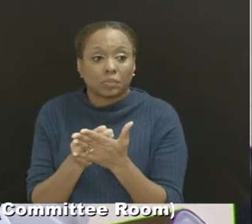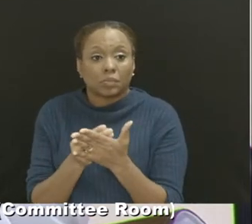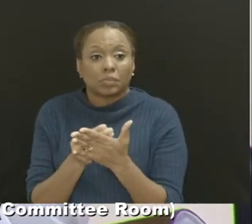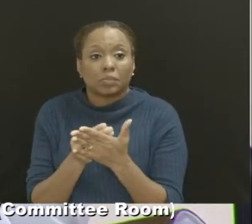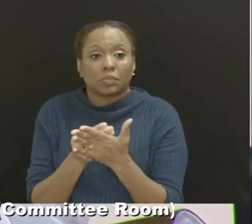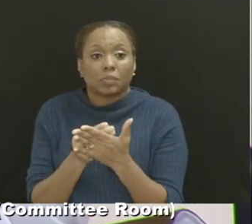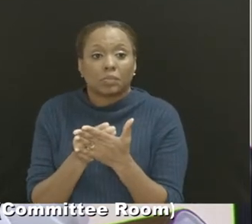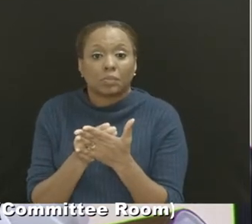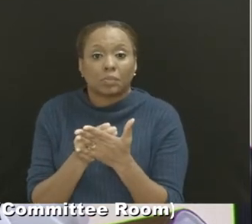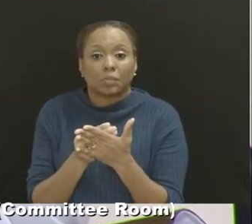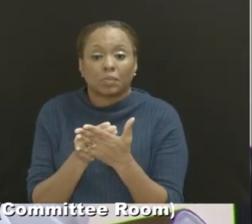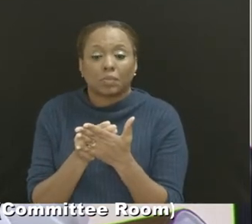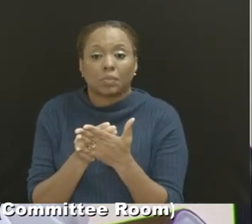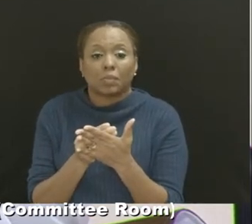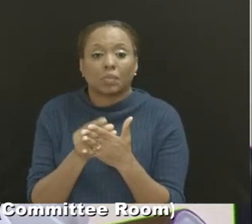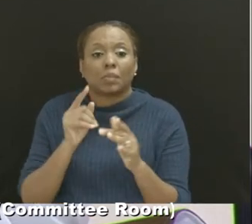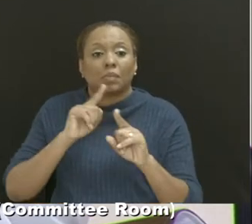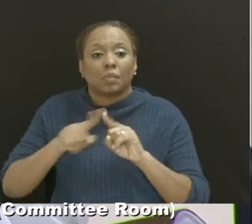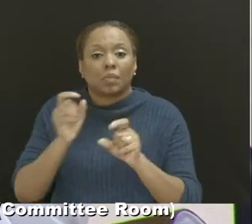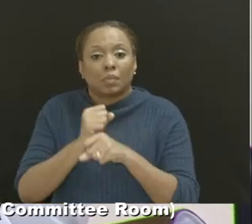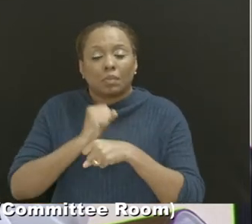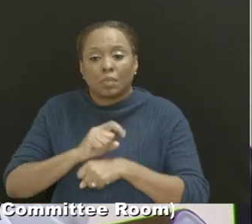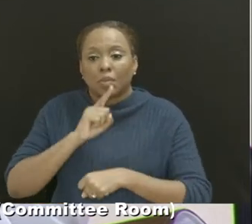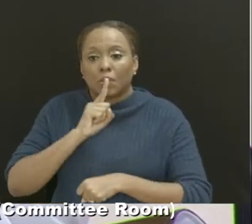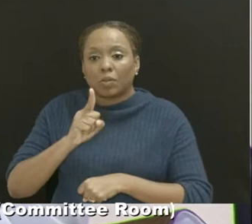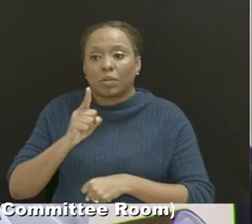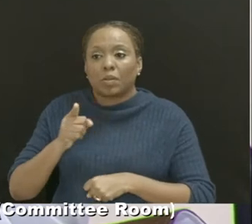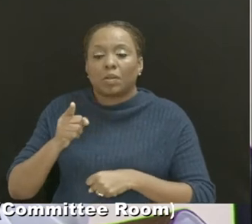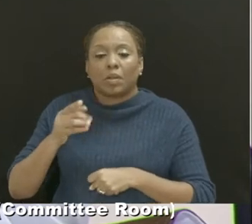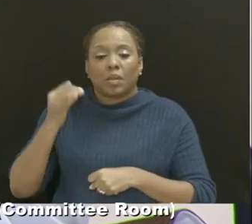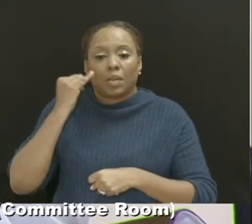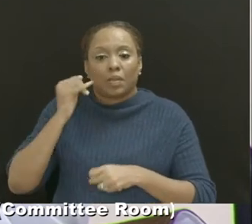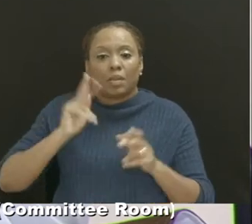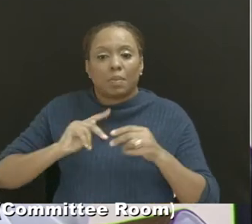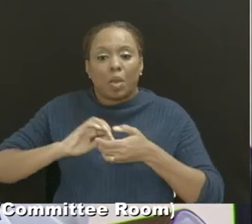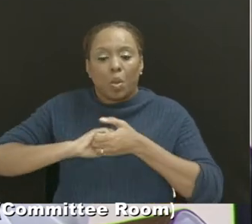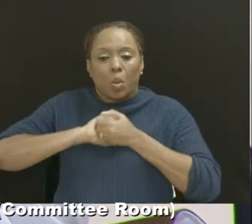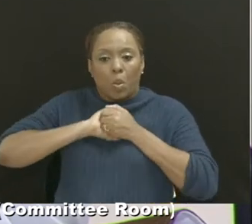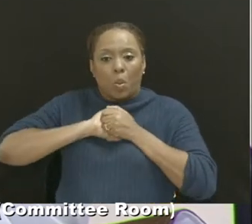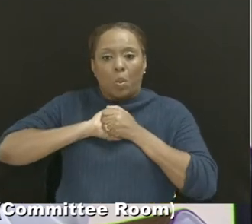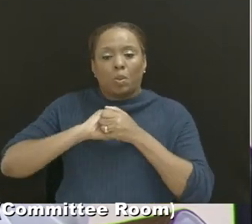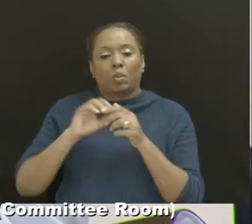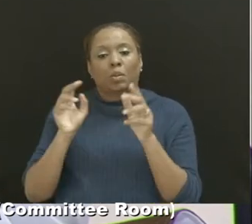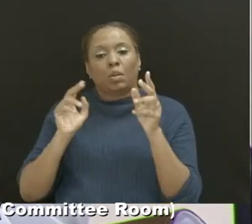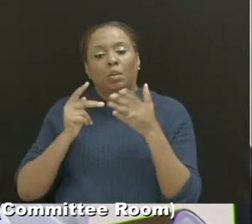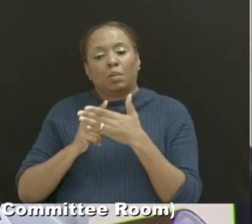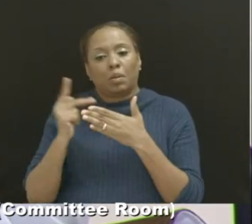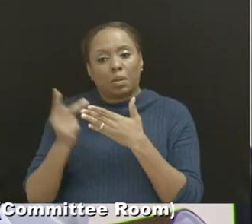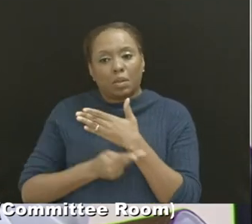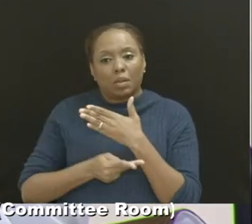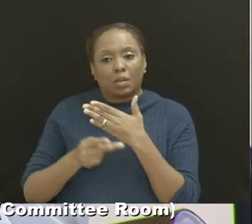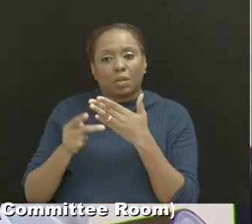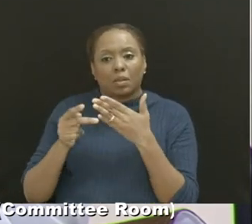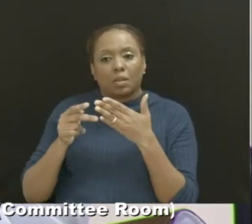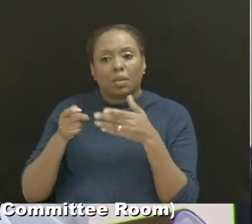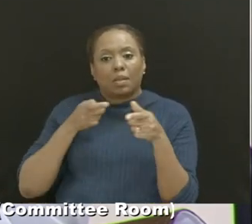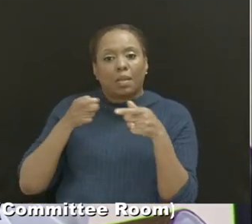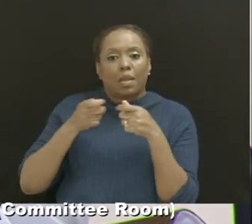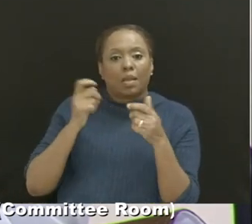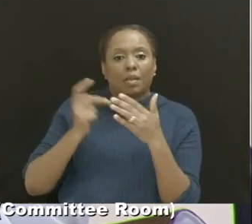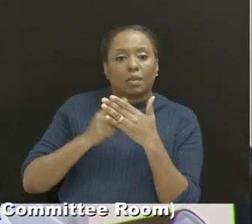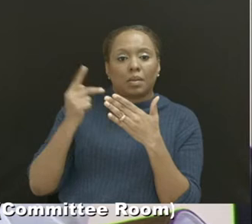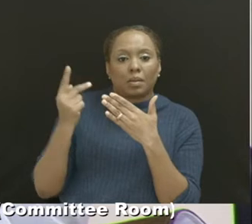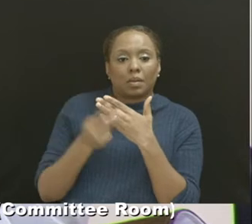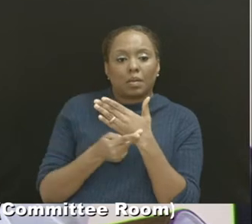reinstate and reinstall the ownership. Because once people own these programs, as the minister alluded to, then it will make the management of these programs a bit